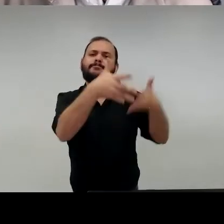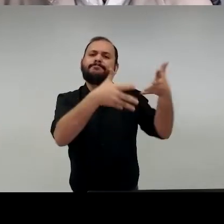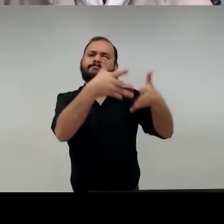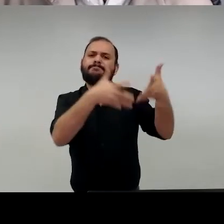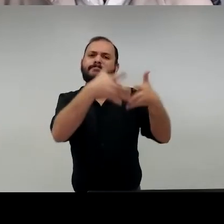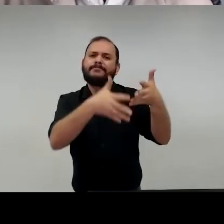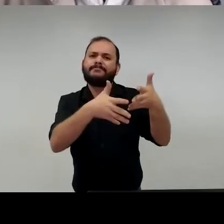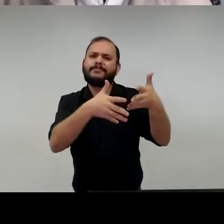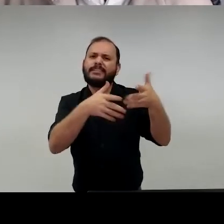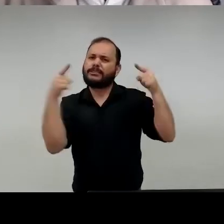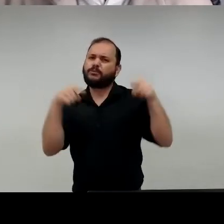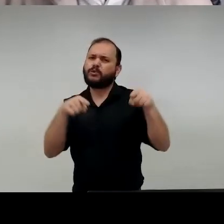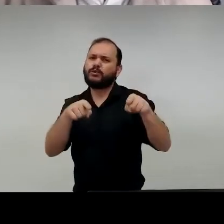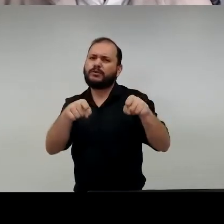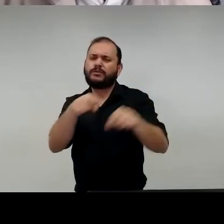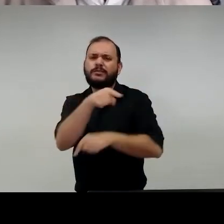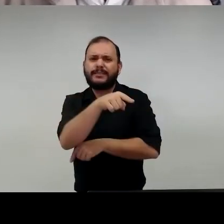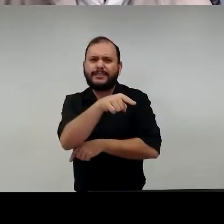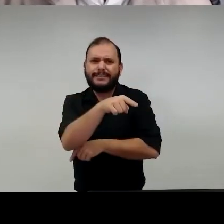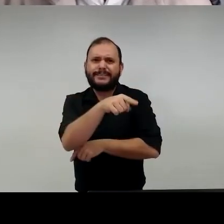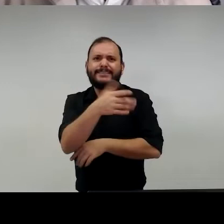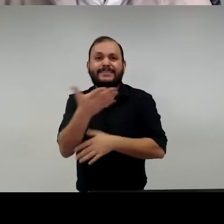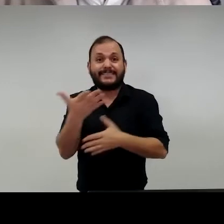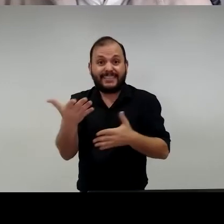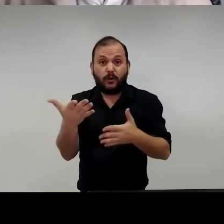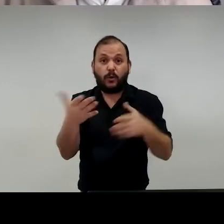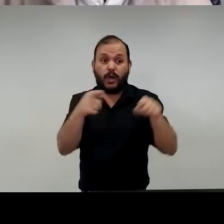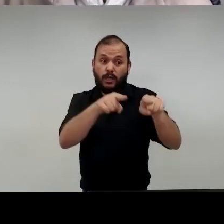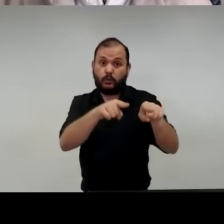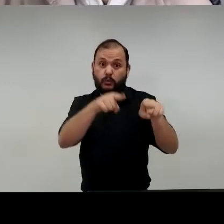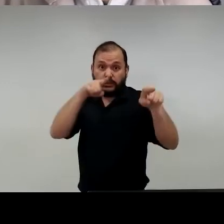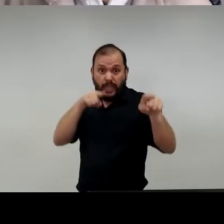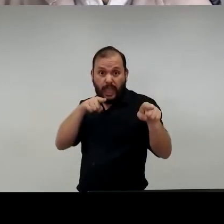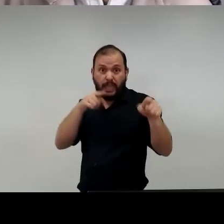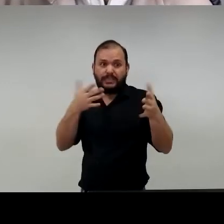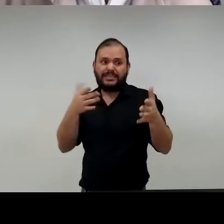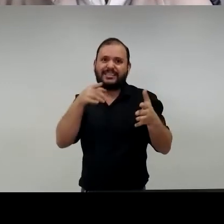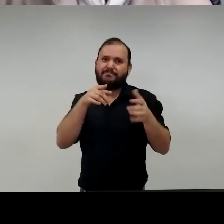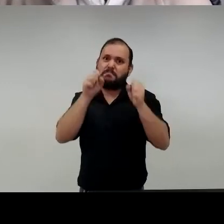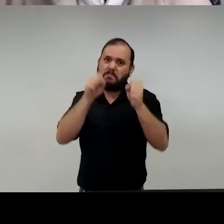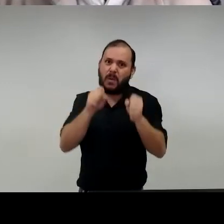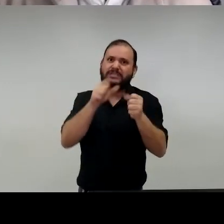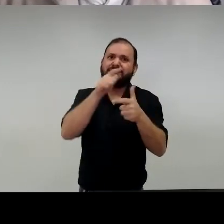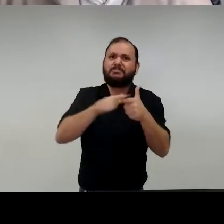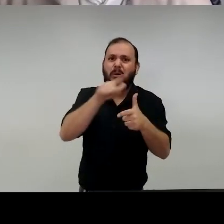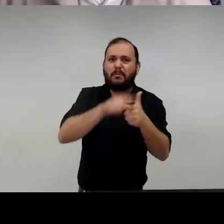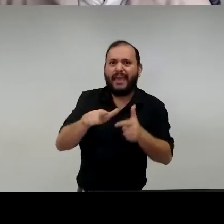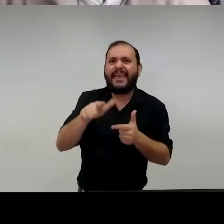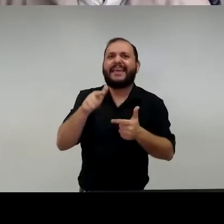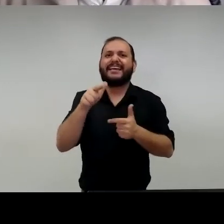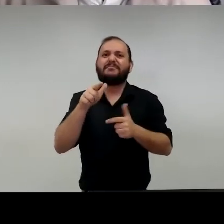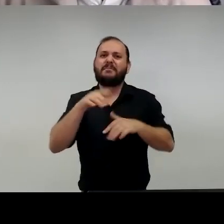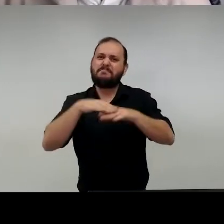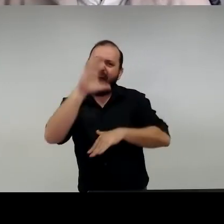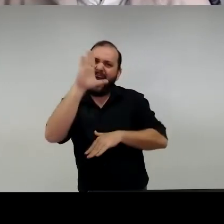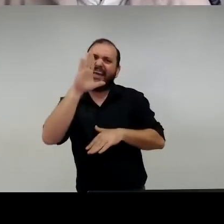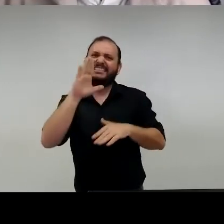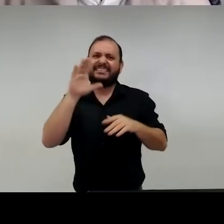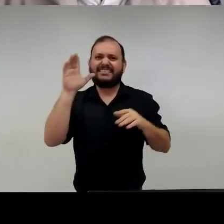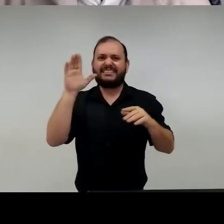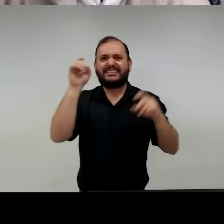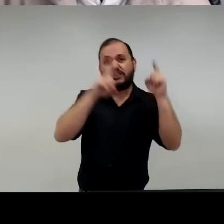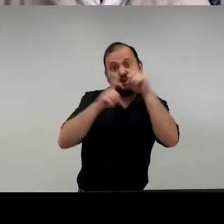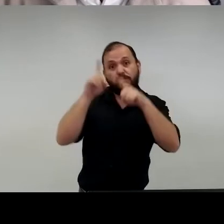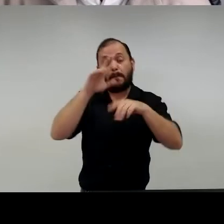away. Of course, consecutive is problematic. Consecutive with notes is problematic in sign